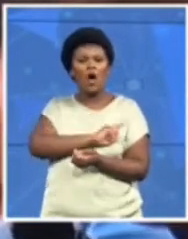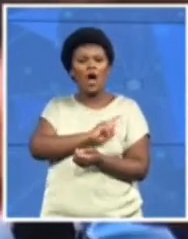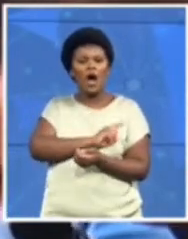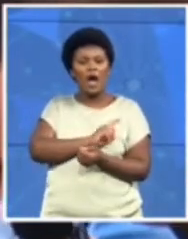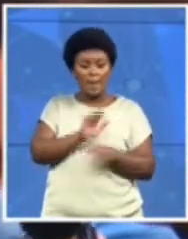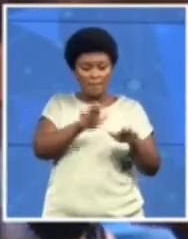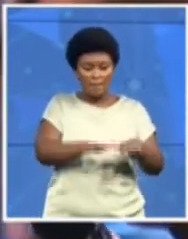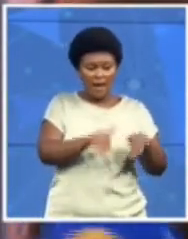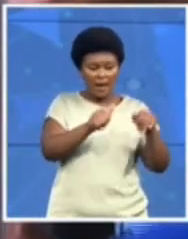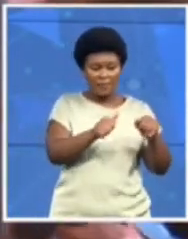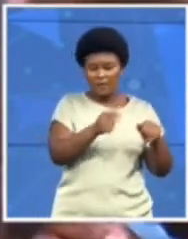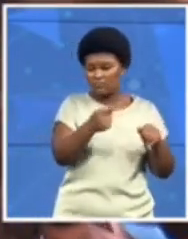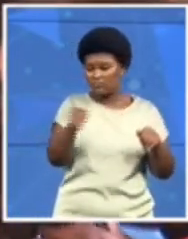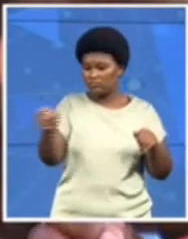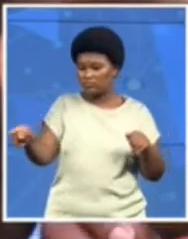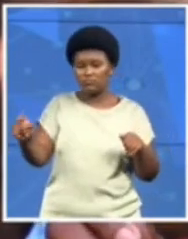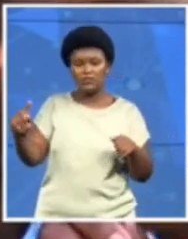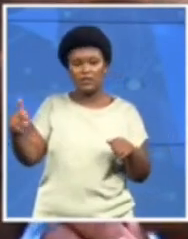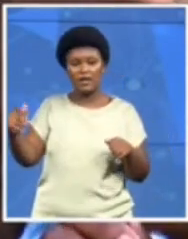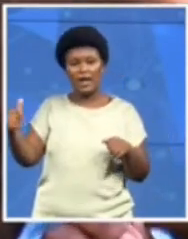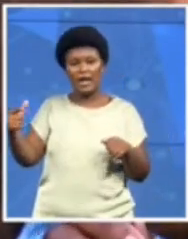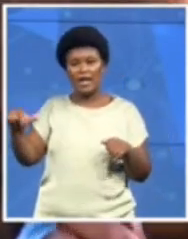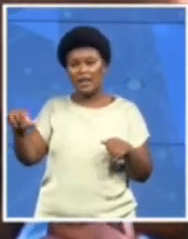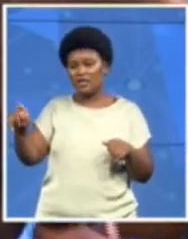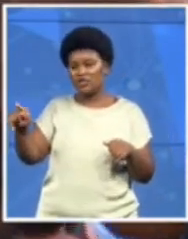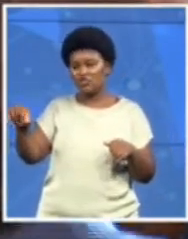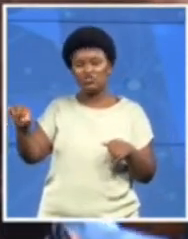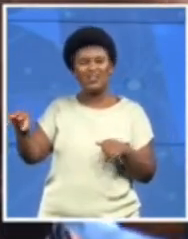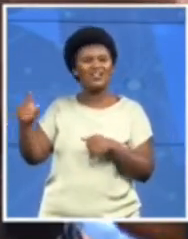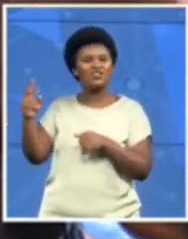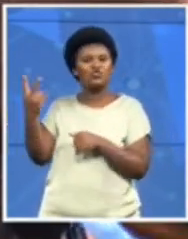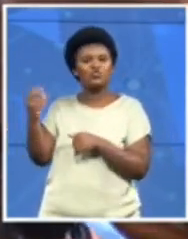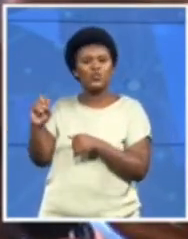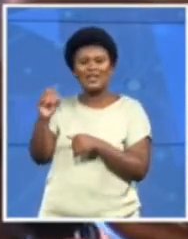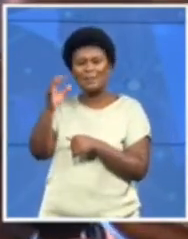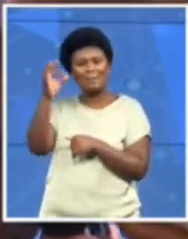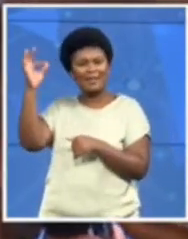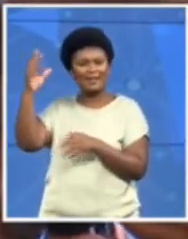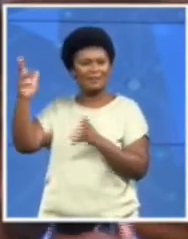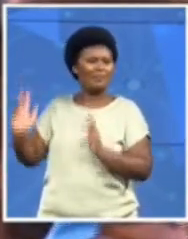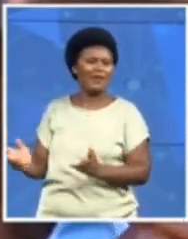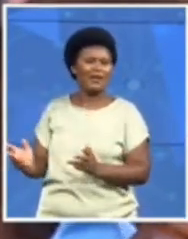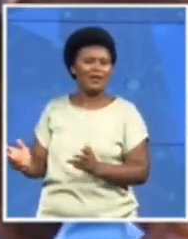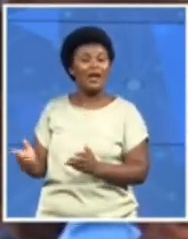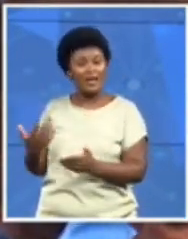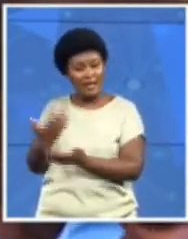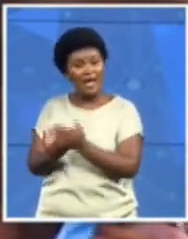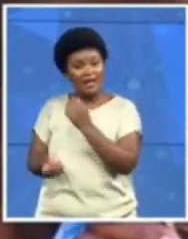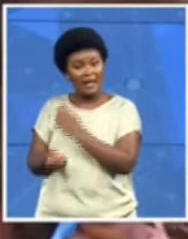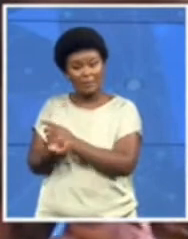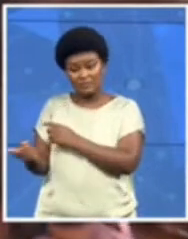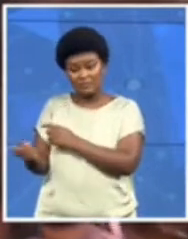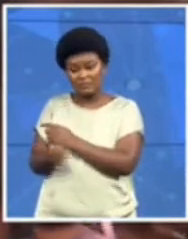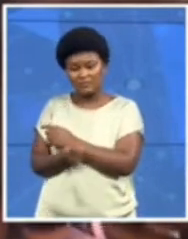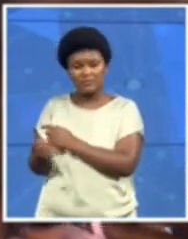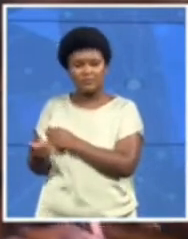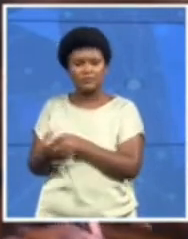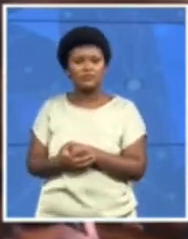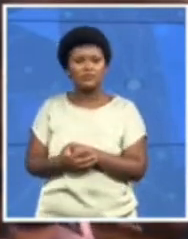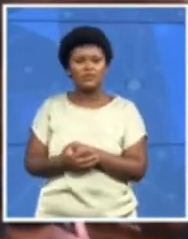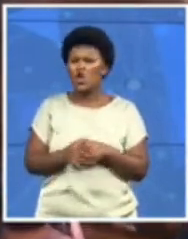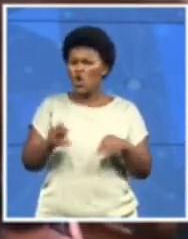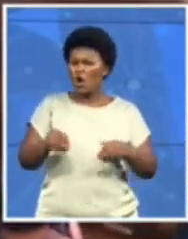that will be ventilated. And at the time of his arrest, what was he in possession of? No, he was not in possession of anything. He was not in possession.